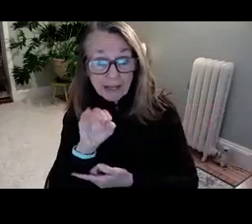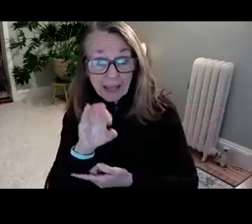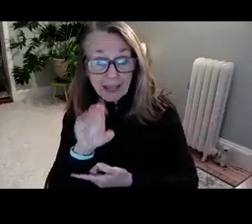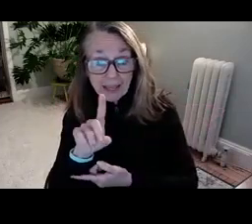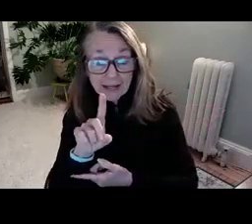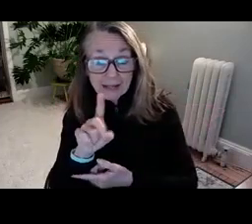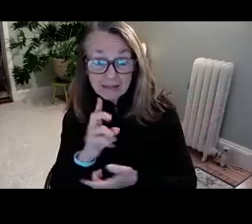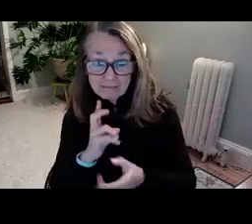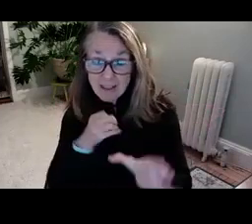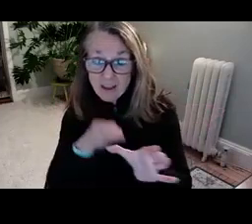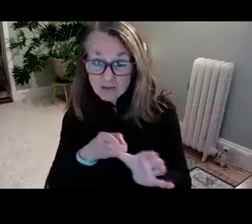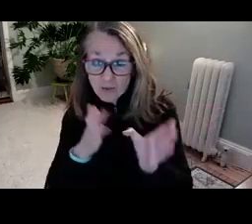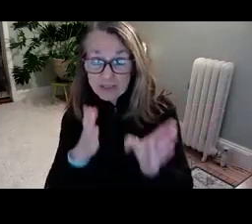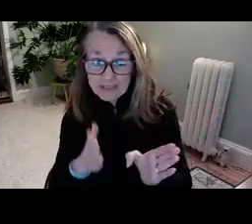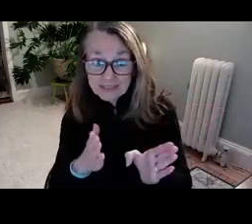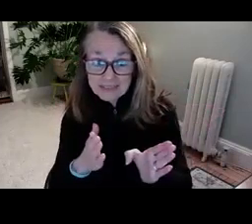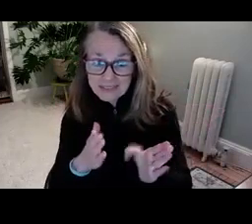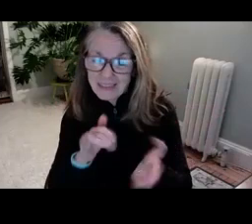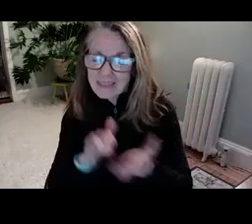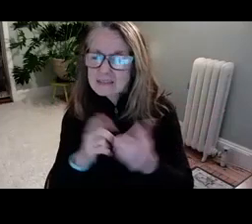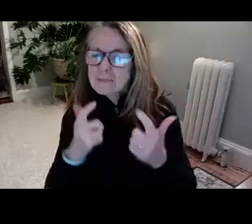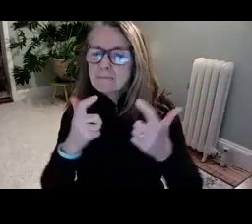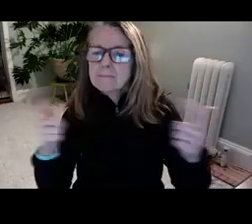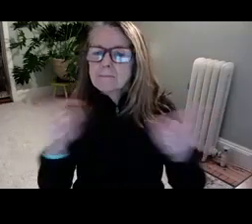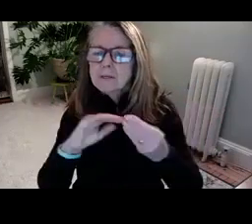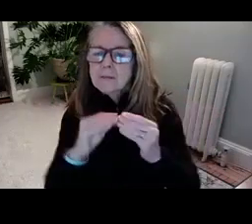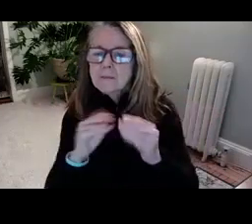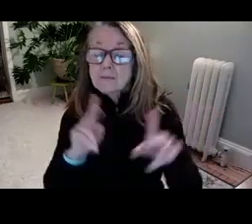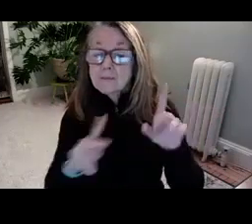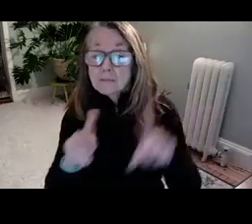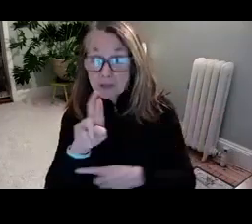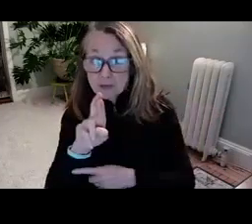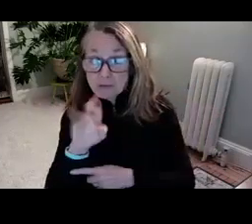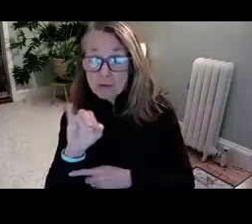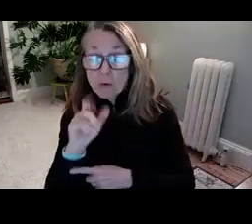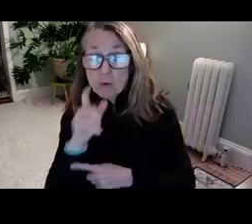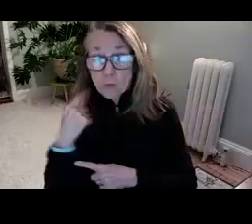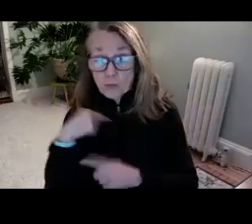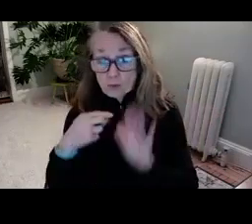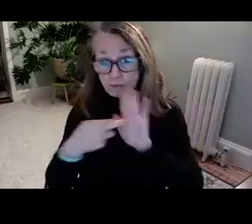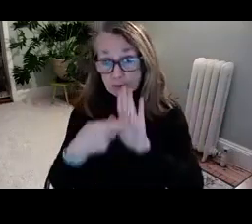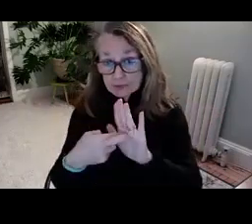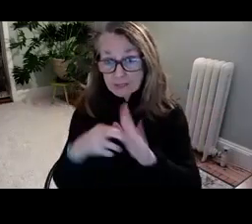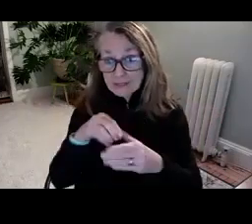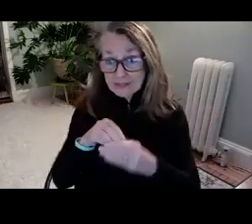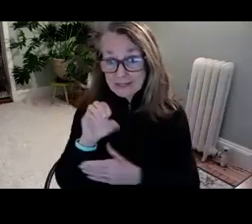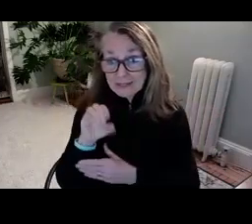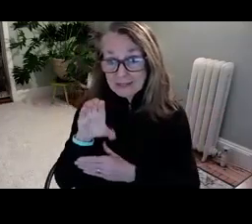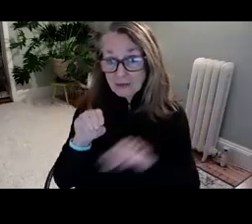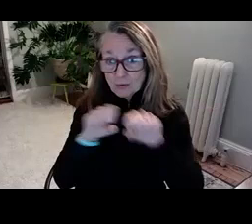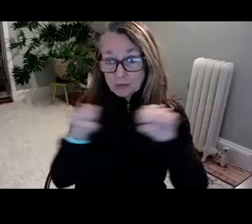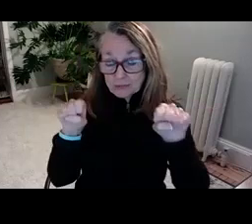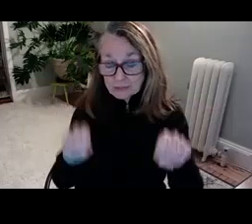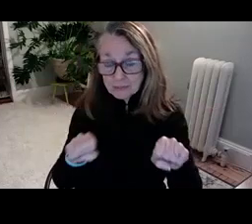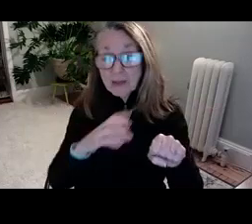up a large number of the people, Rhode Islanders, who are represented in the ecosystem. And